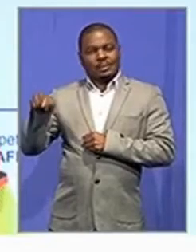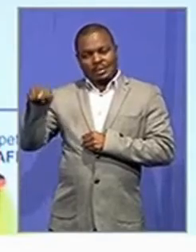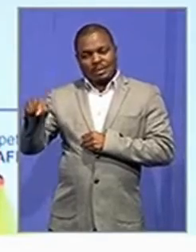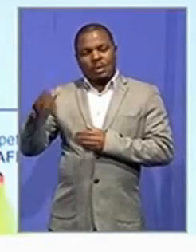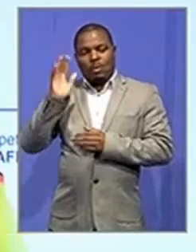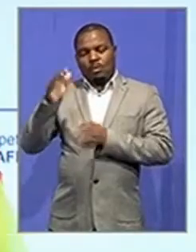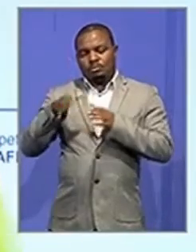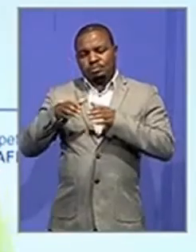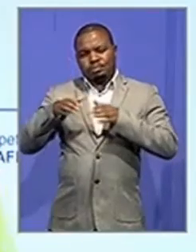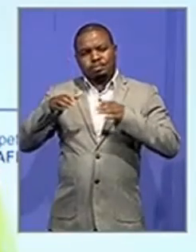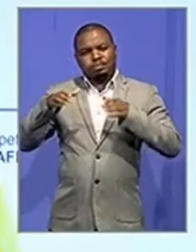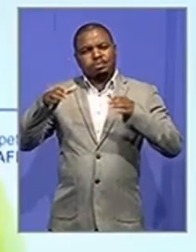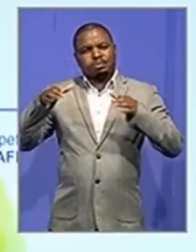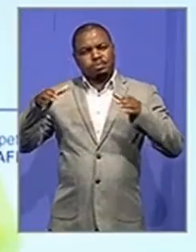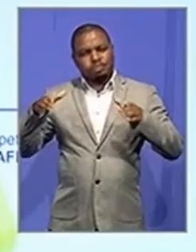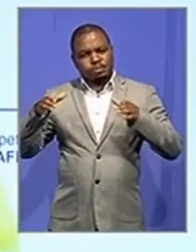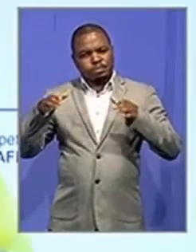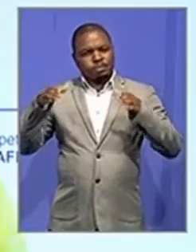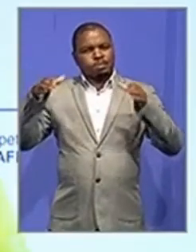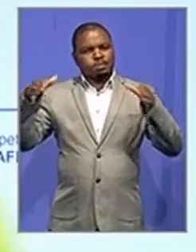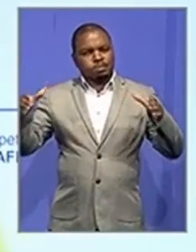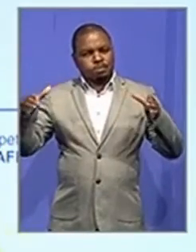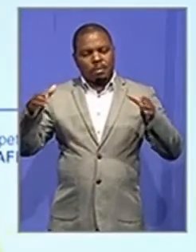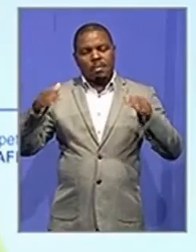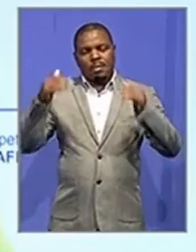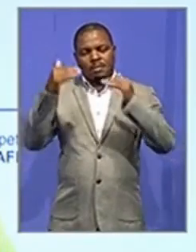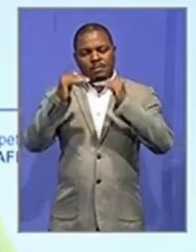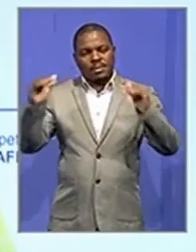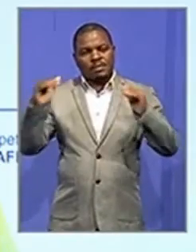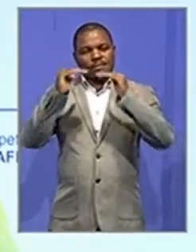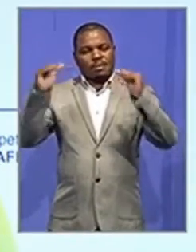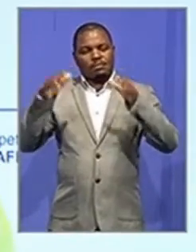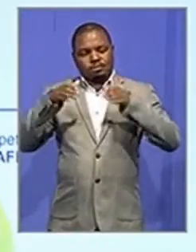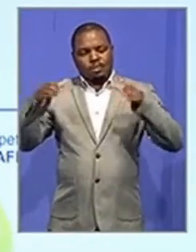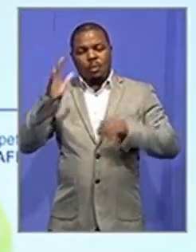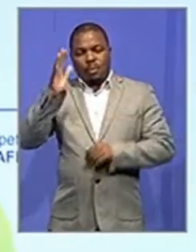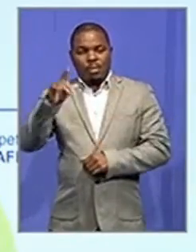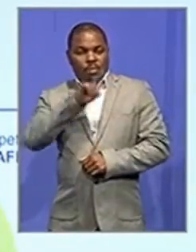growing and moving from one phase to the other because